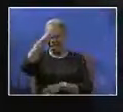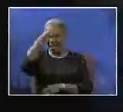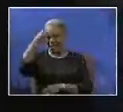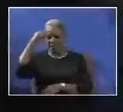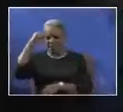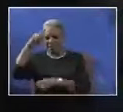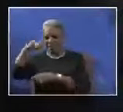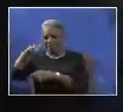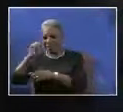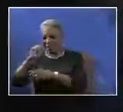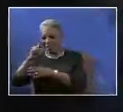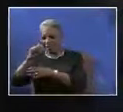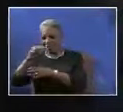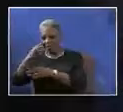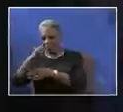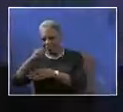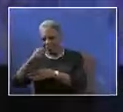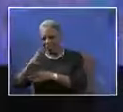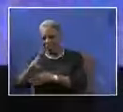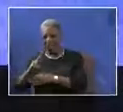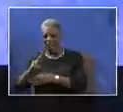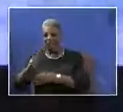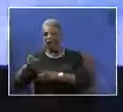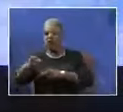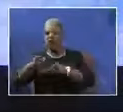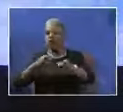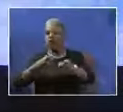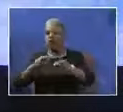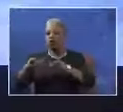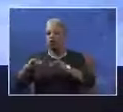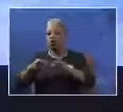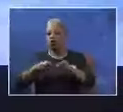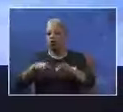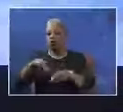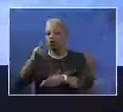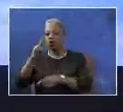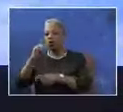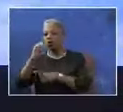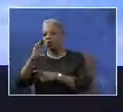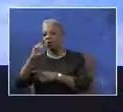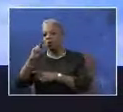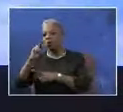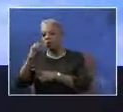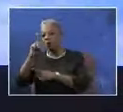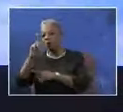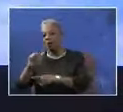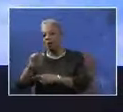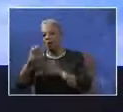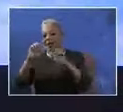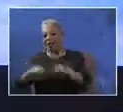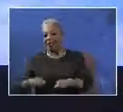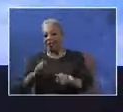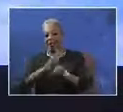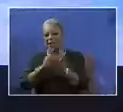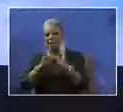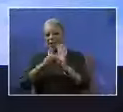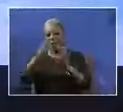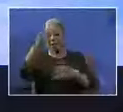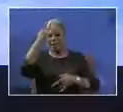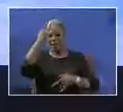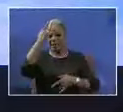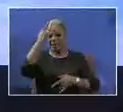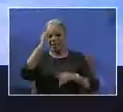who controls Wakanda can get sick. My hope is